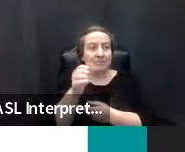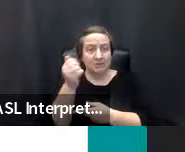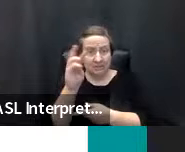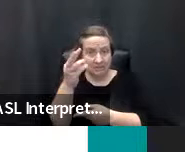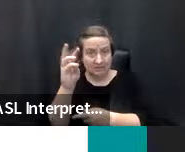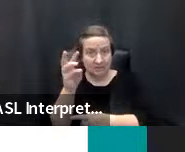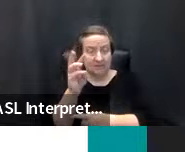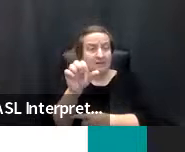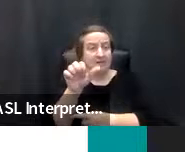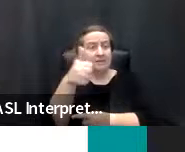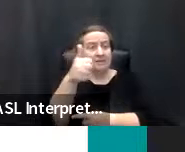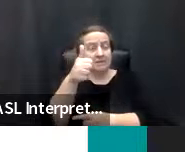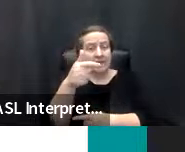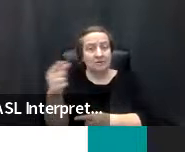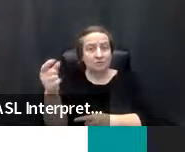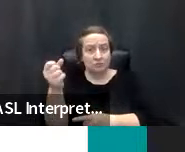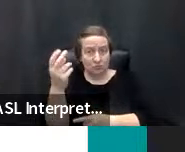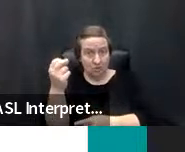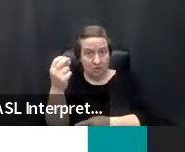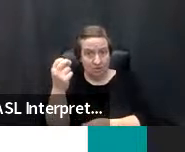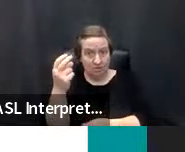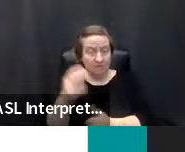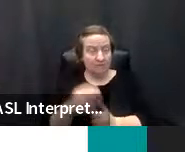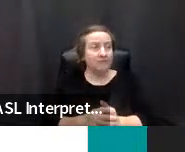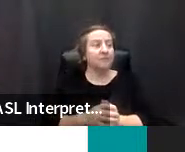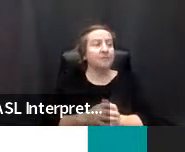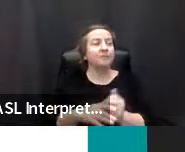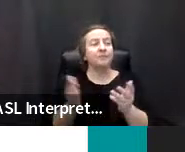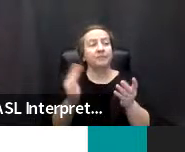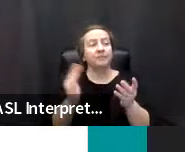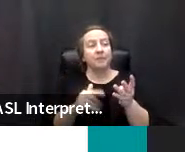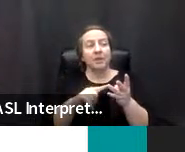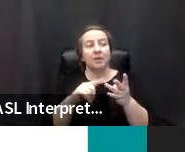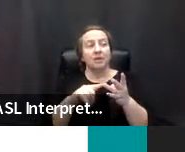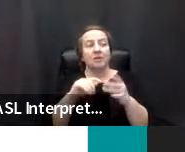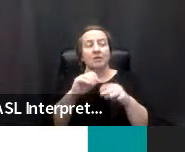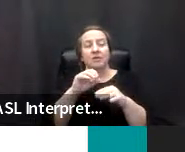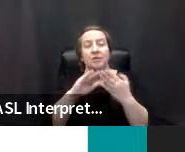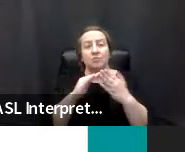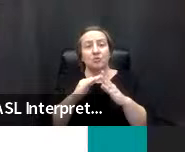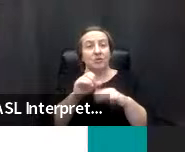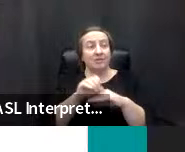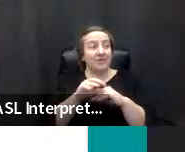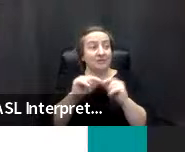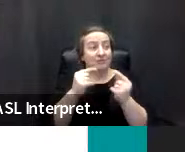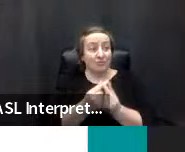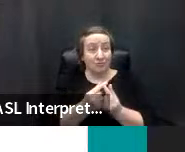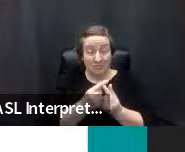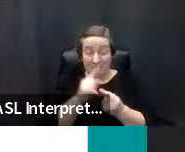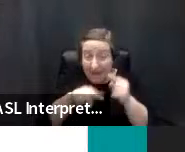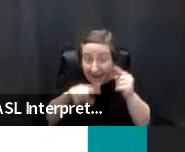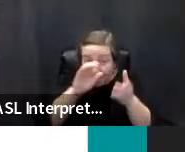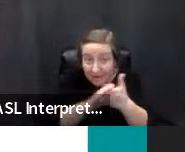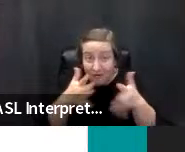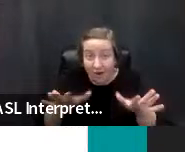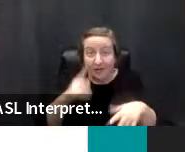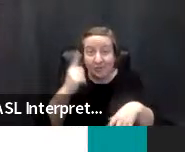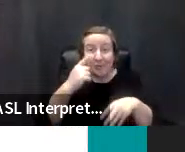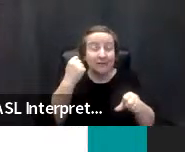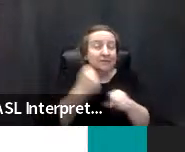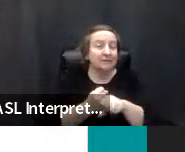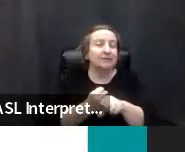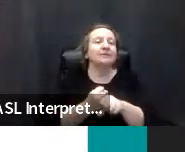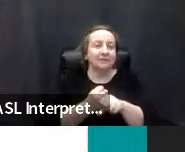is from 10 to 12 p.m. And then our next community advisory group, believe it or not, it's already been a year. We will